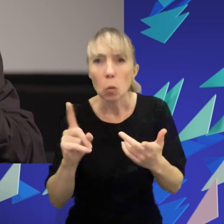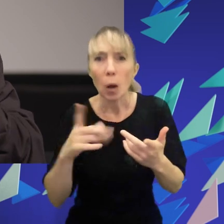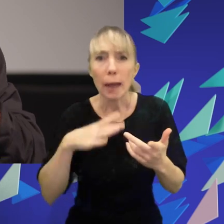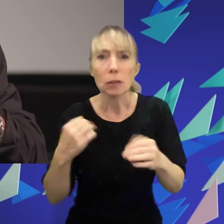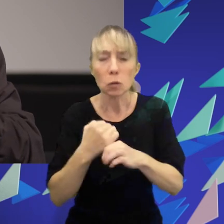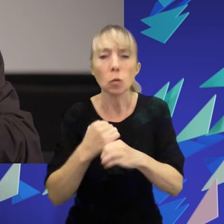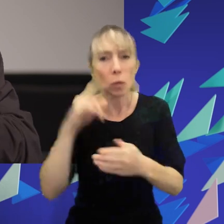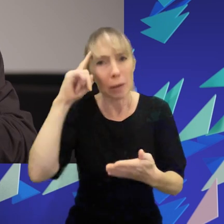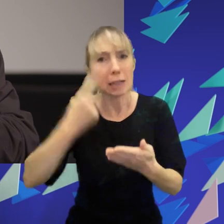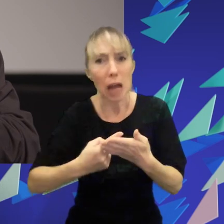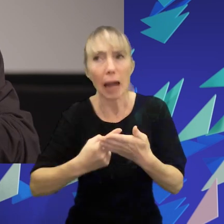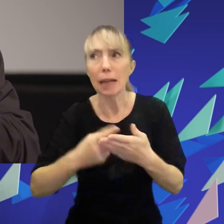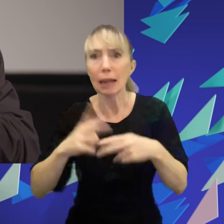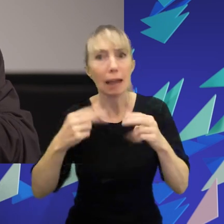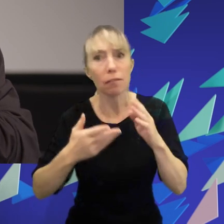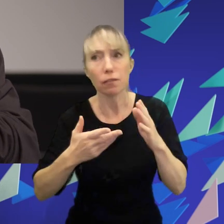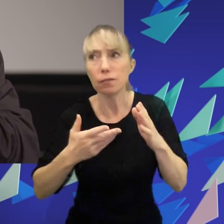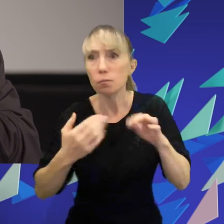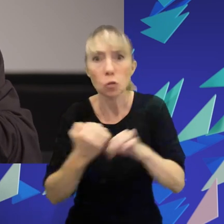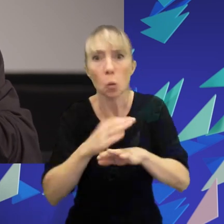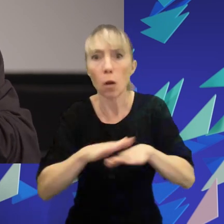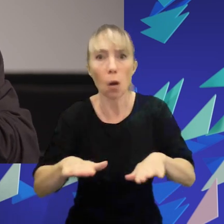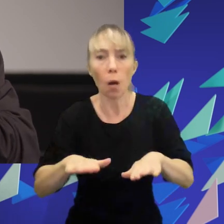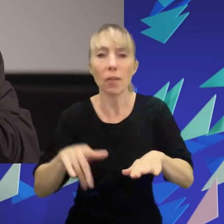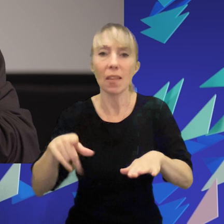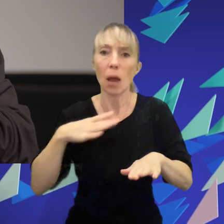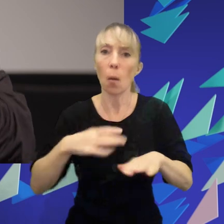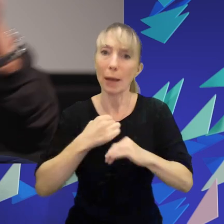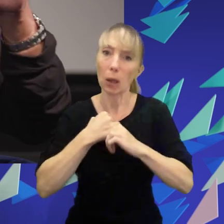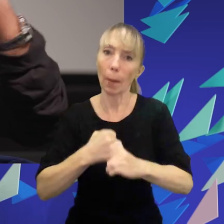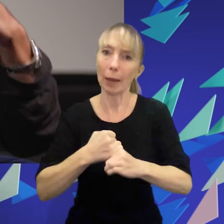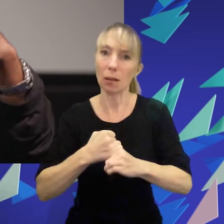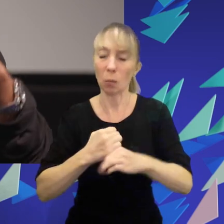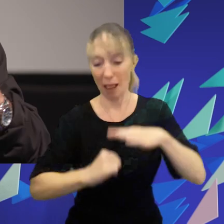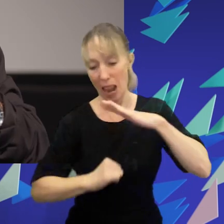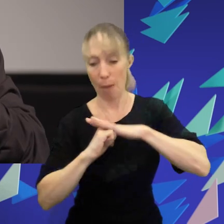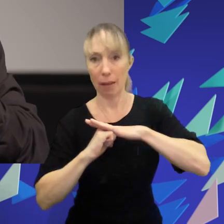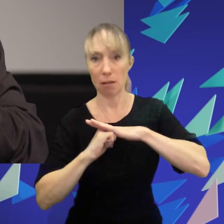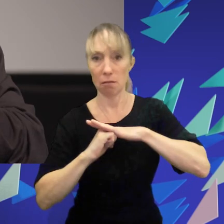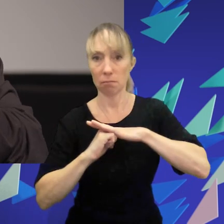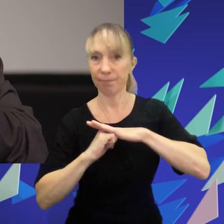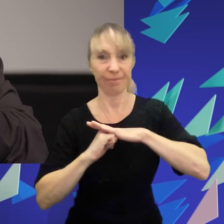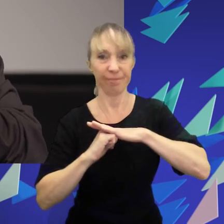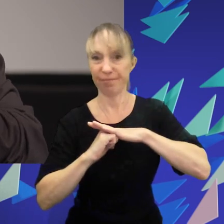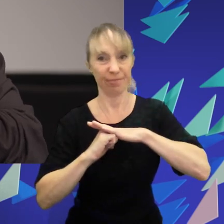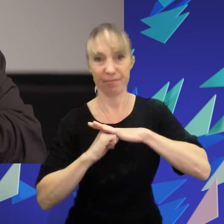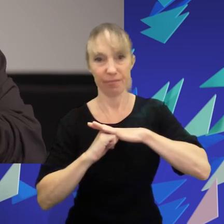make a decision if we make it or not. But they want me to commit like with this kind of limit. And I said, that will